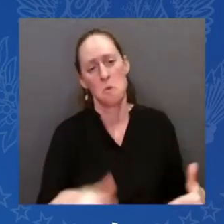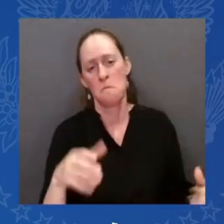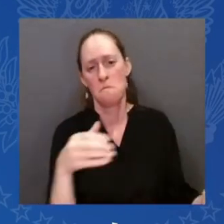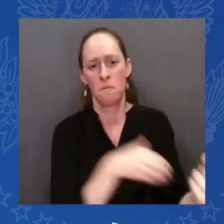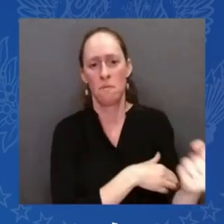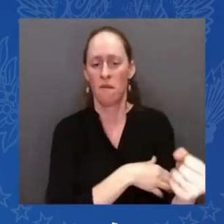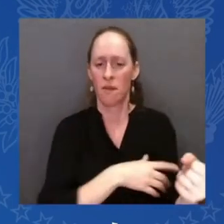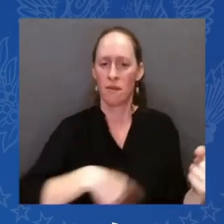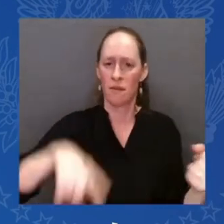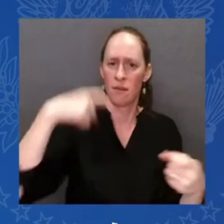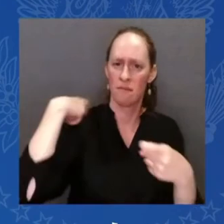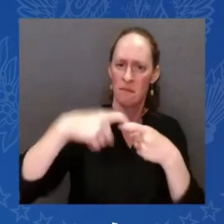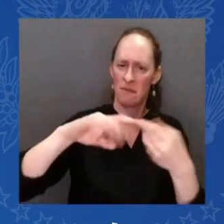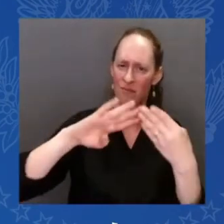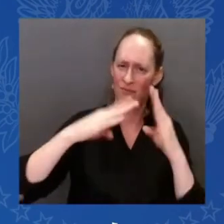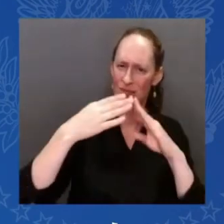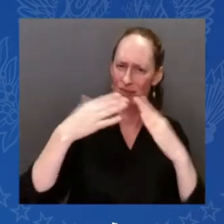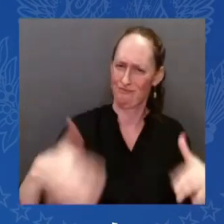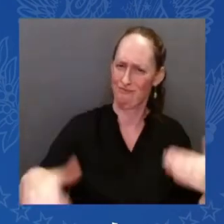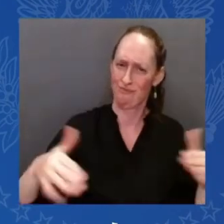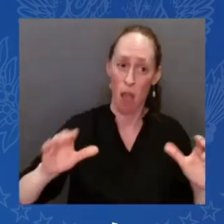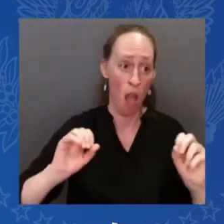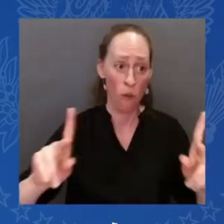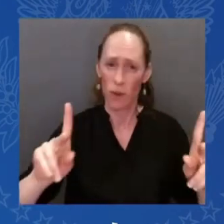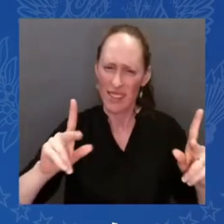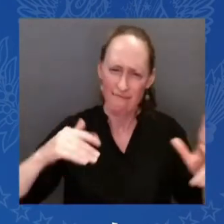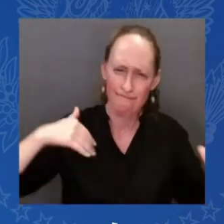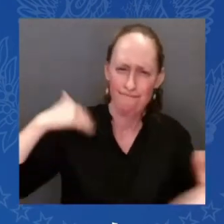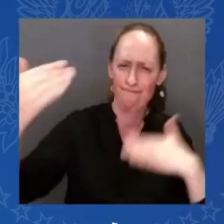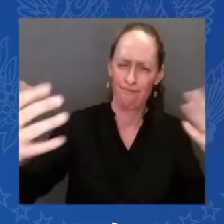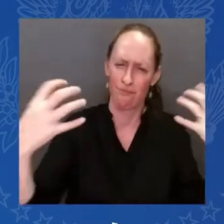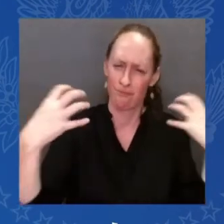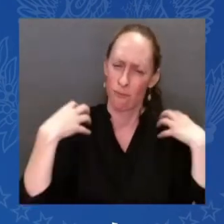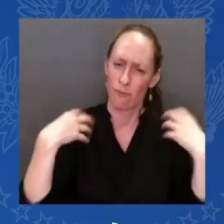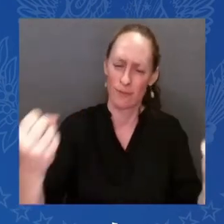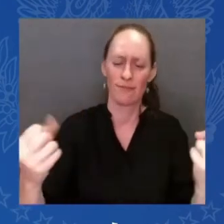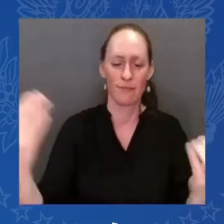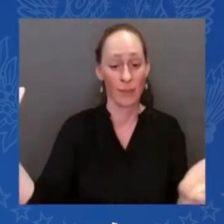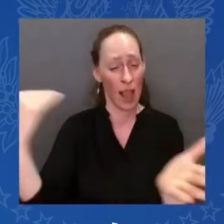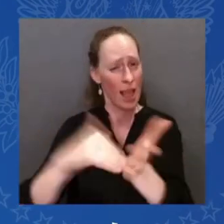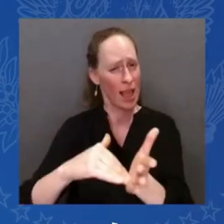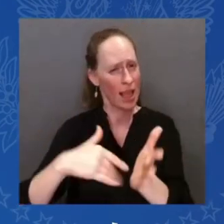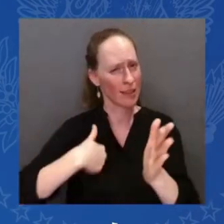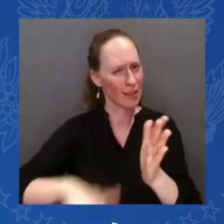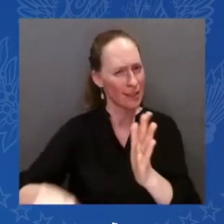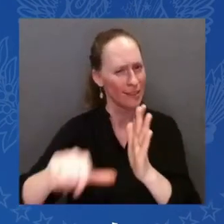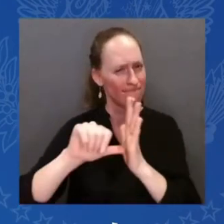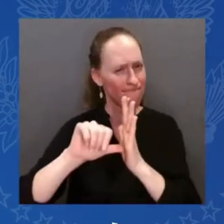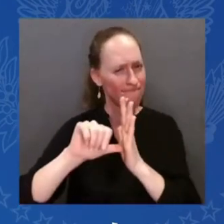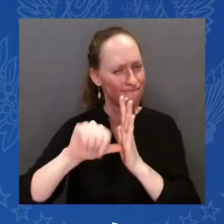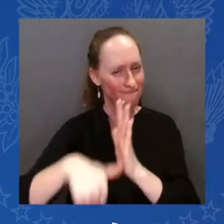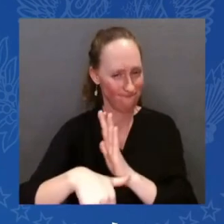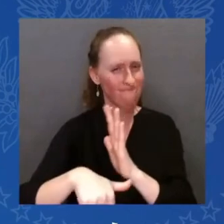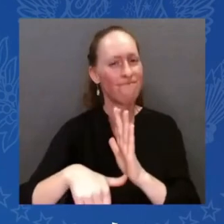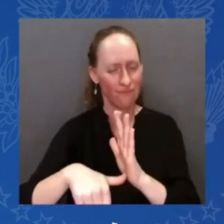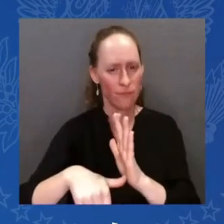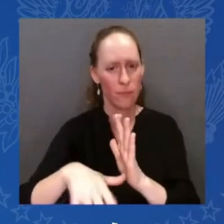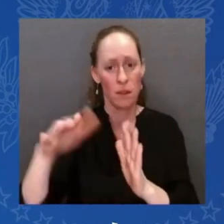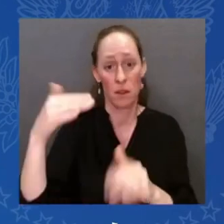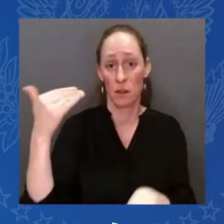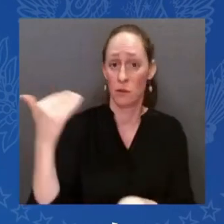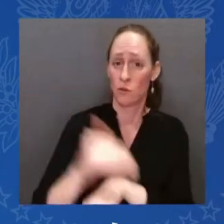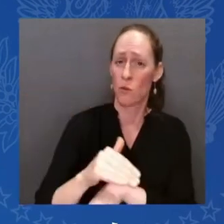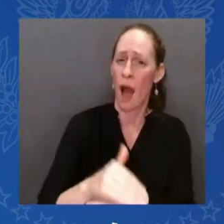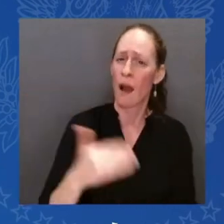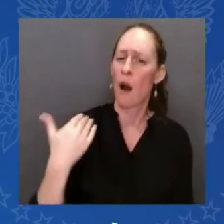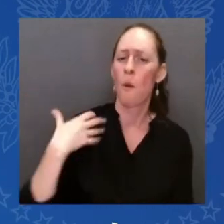thing. I've said it before. Nights like this are a reminder of the power of stories, the importance of treating storytellers with